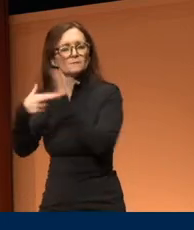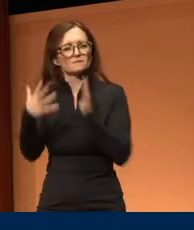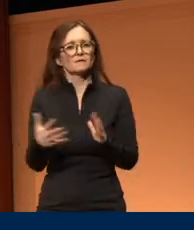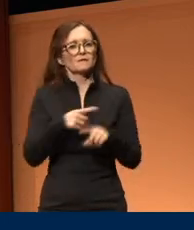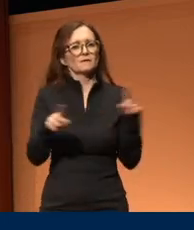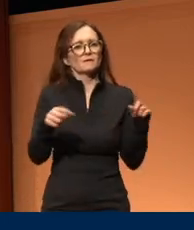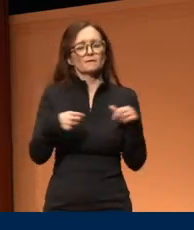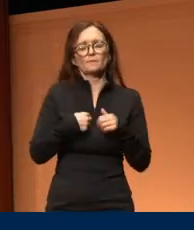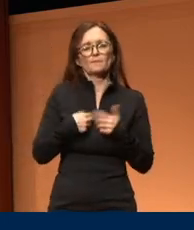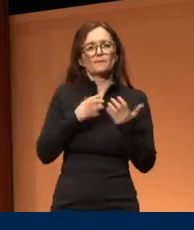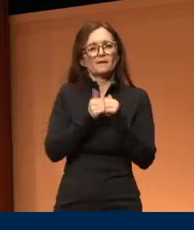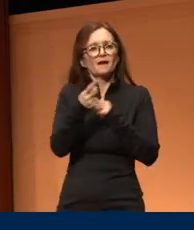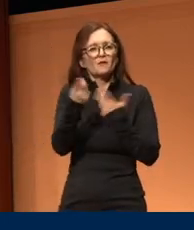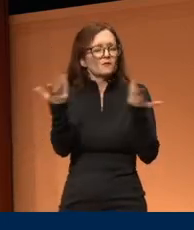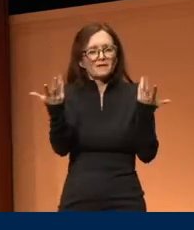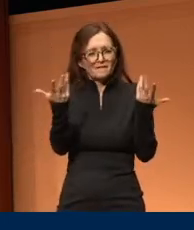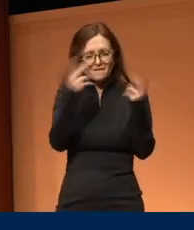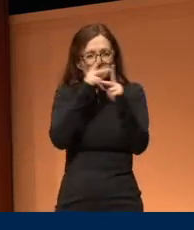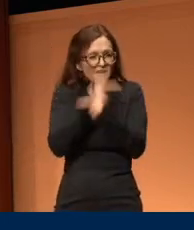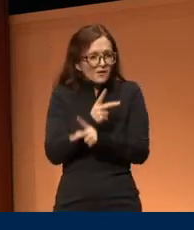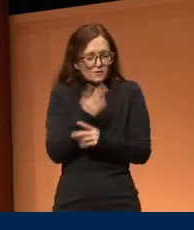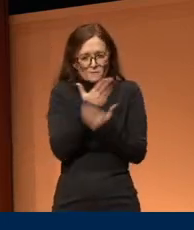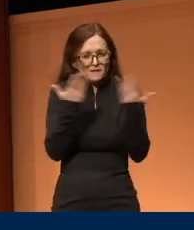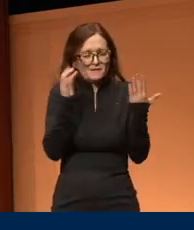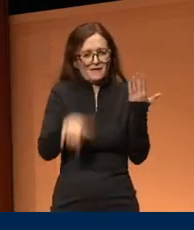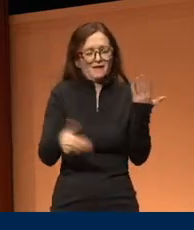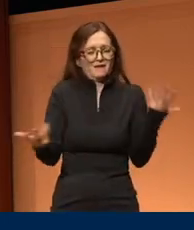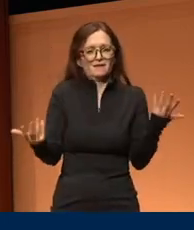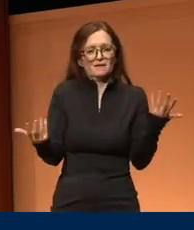And how do you scale something like that?